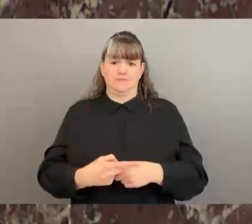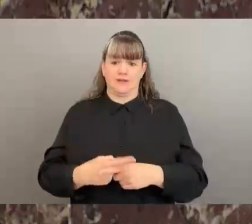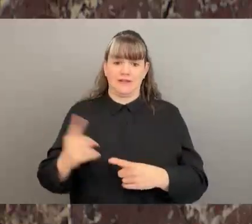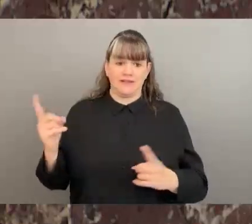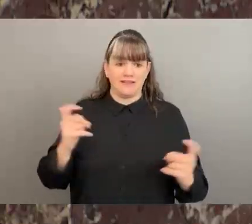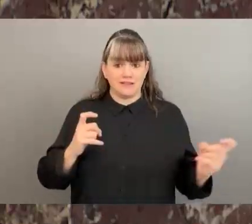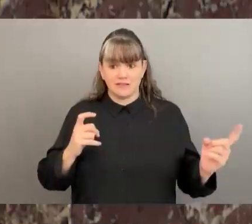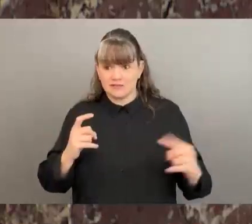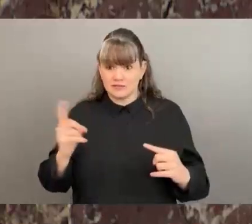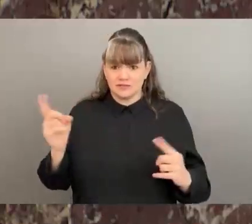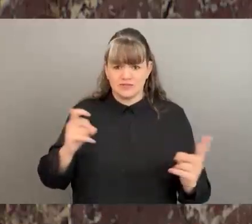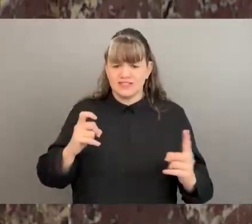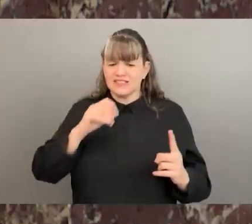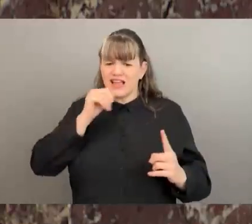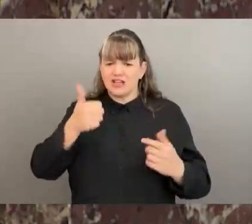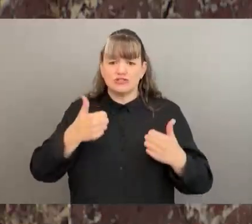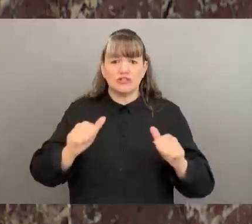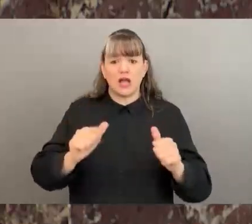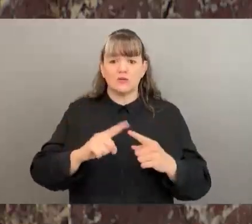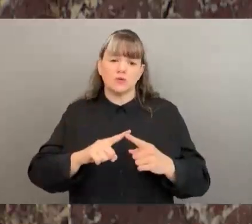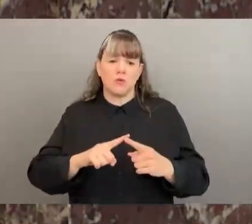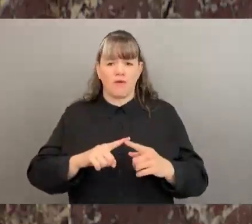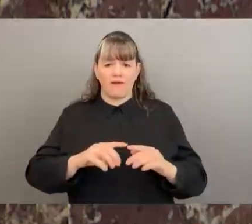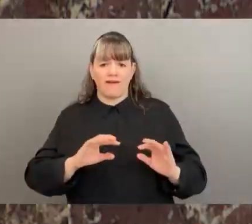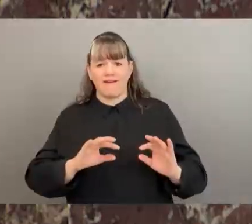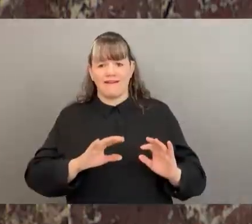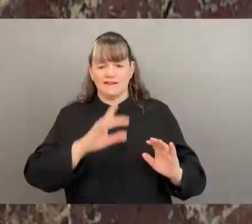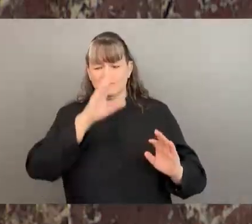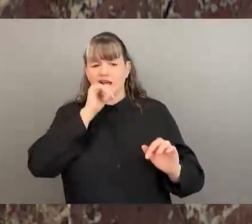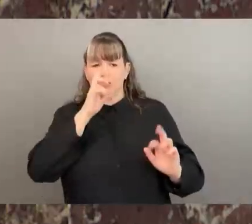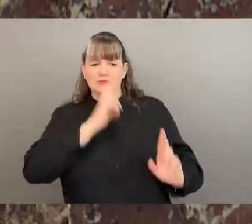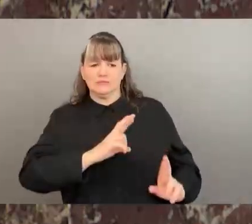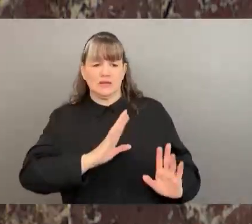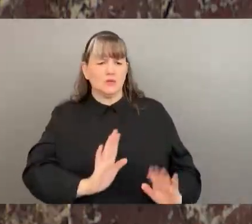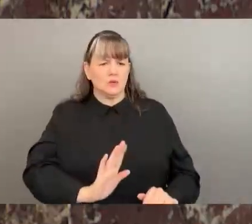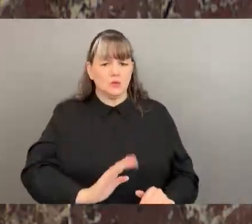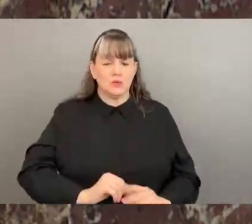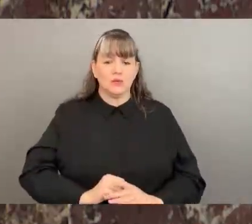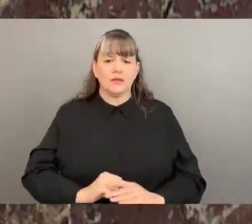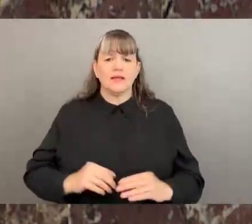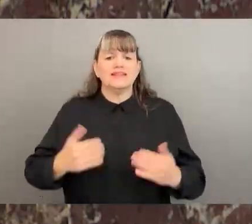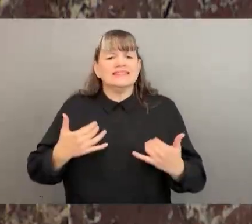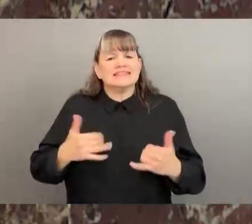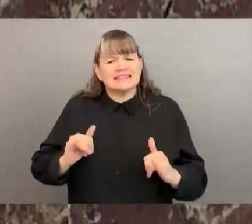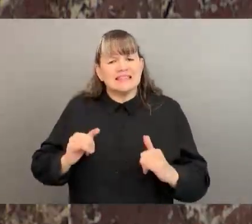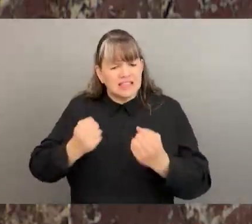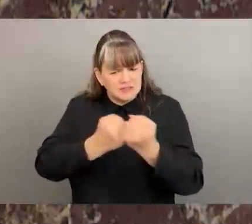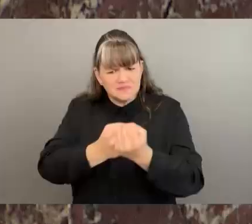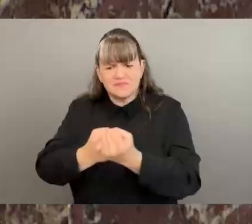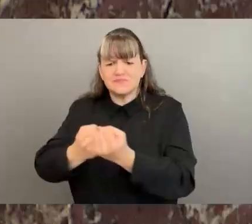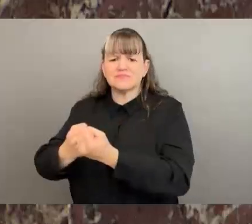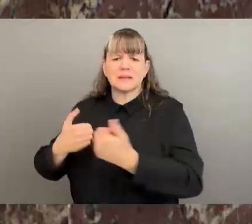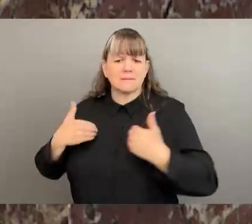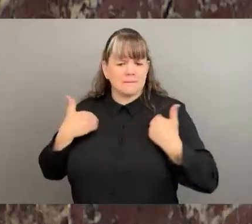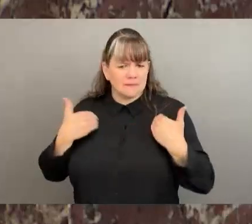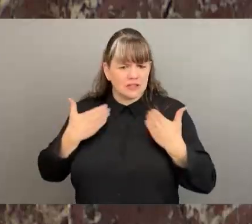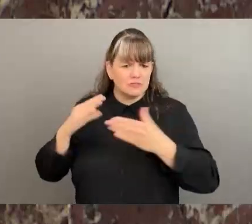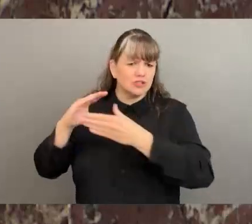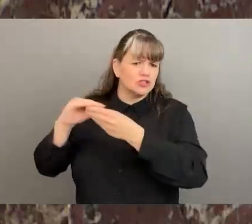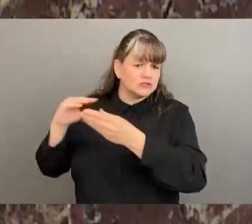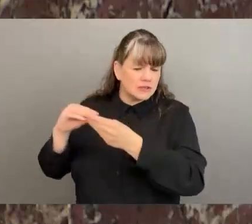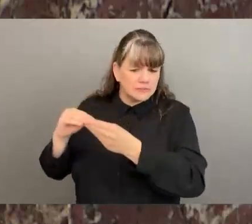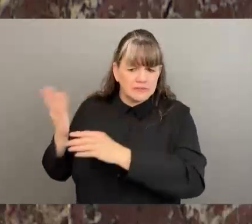in the earlier statements. Mr. Speaker, last night we saw Canadian democracy in